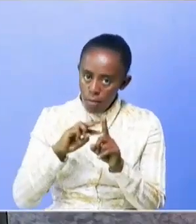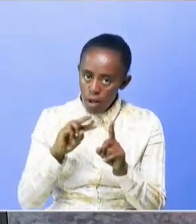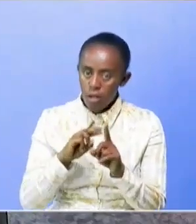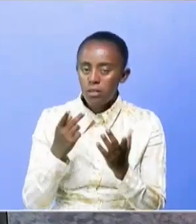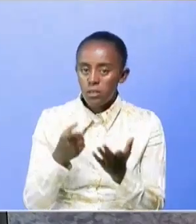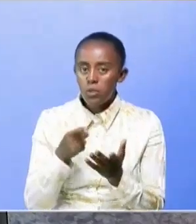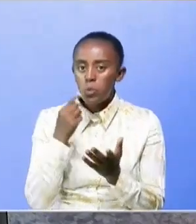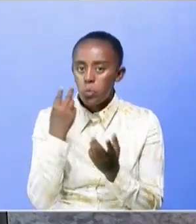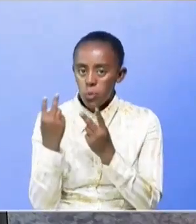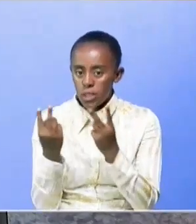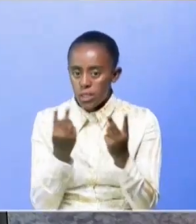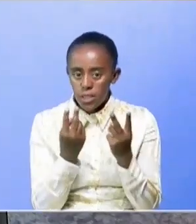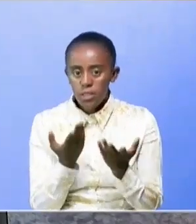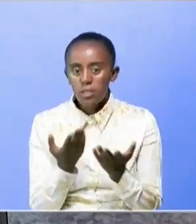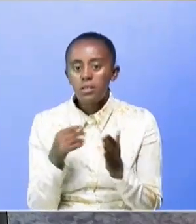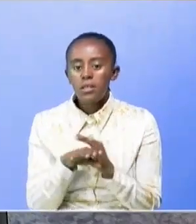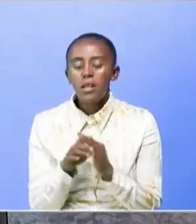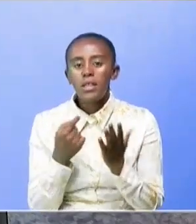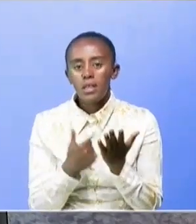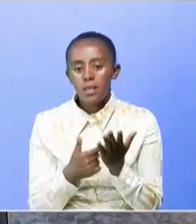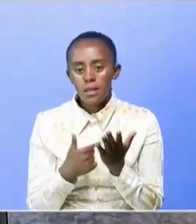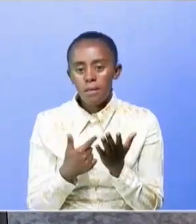that we could see in this